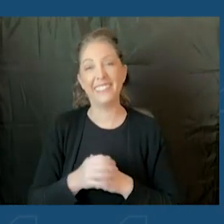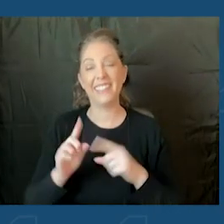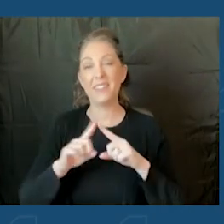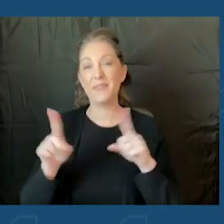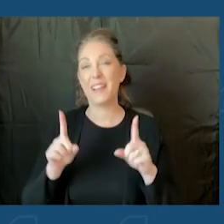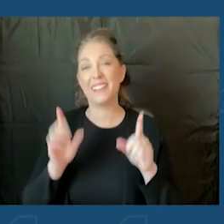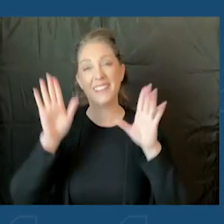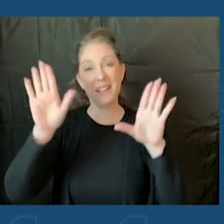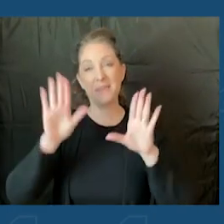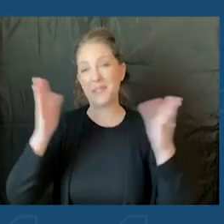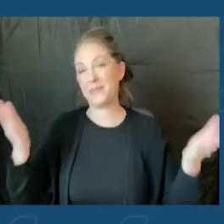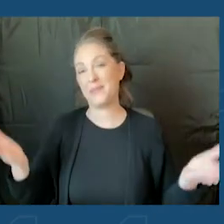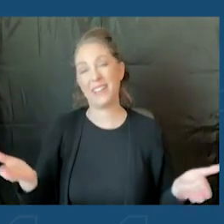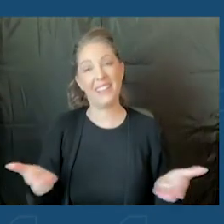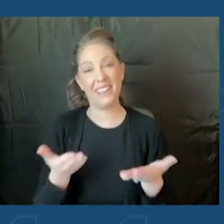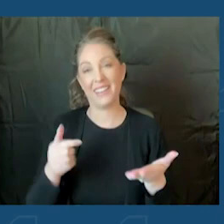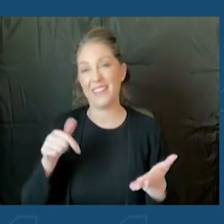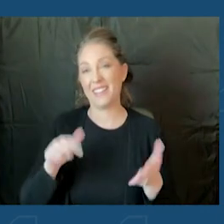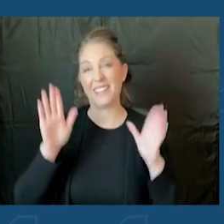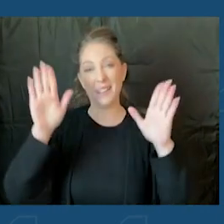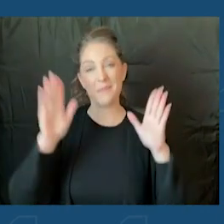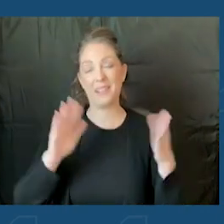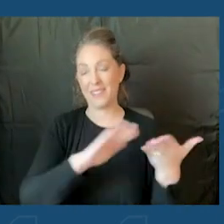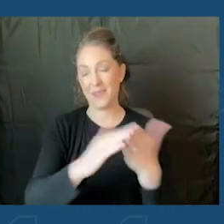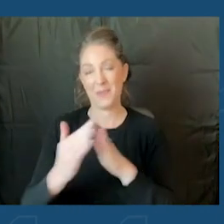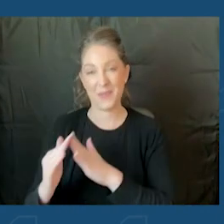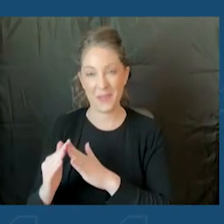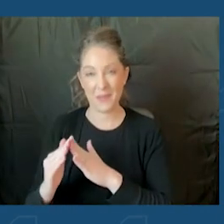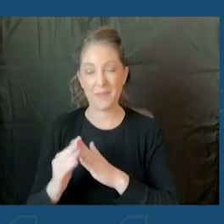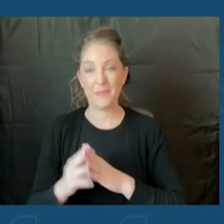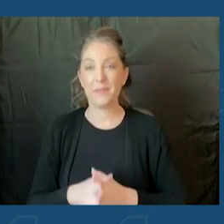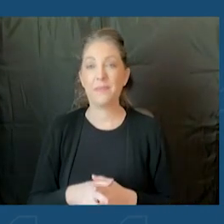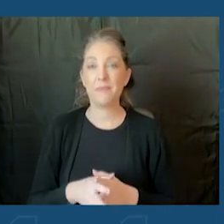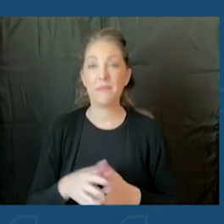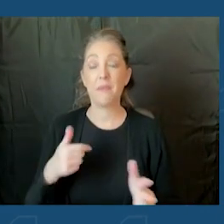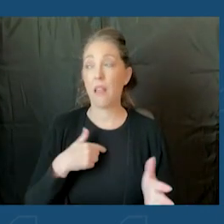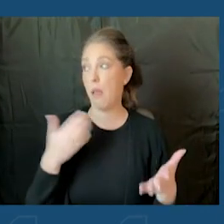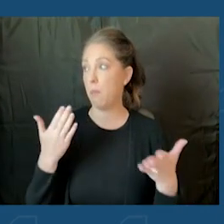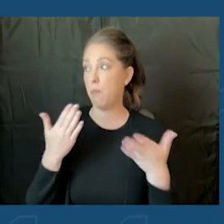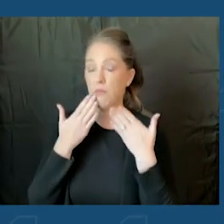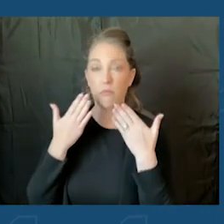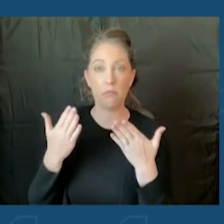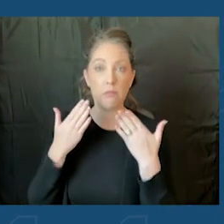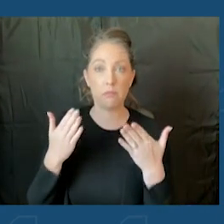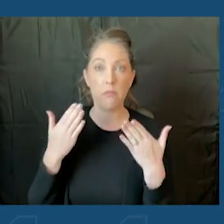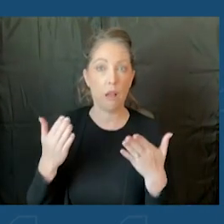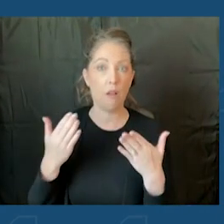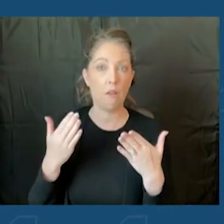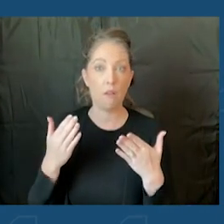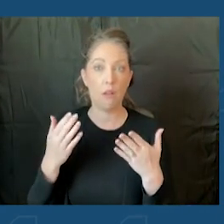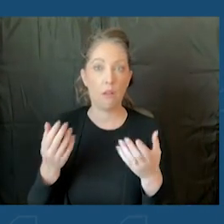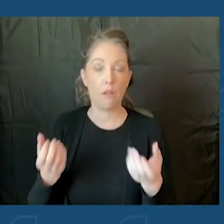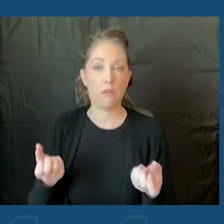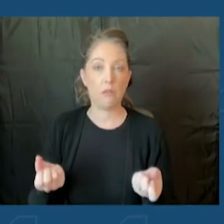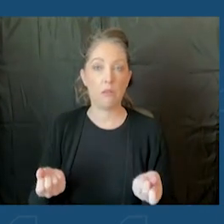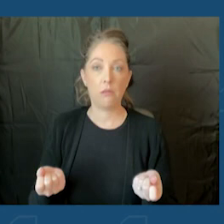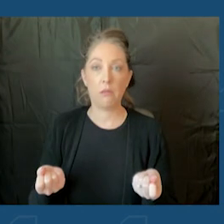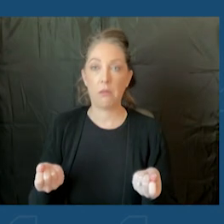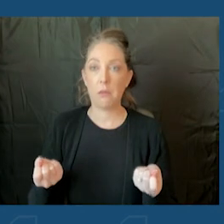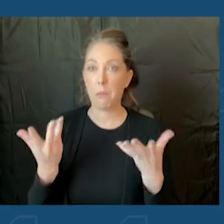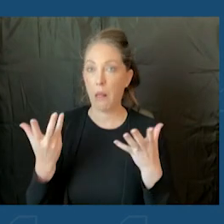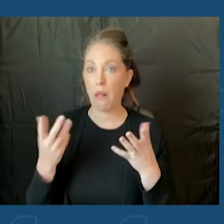back here in this incredible community. And I'm so grateful to be joined by some true public